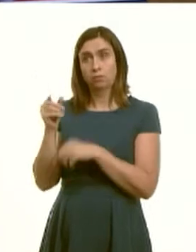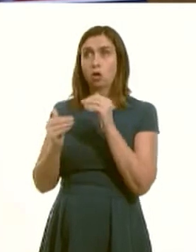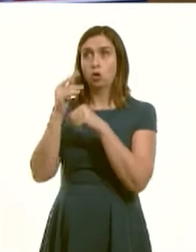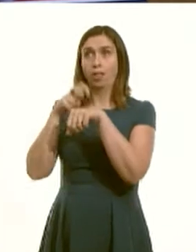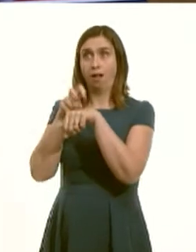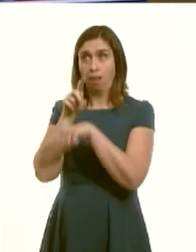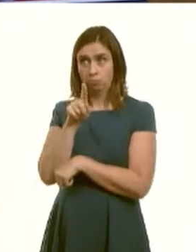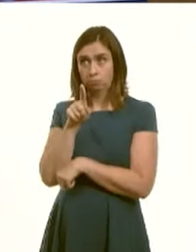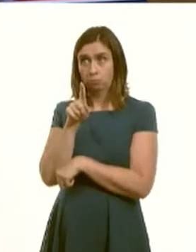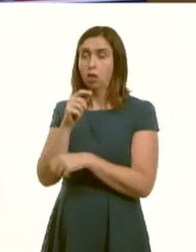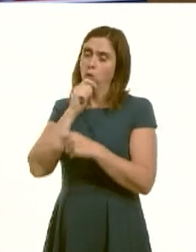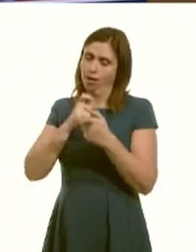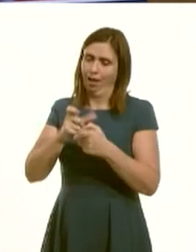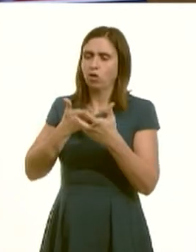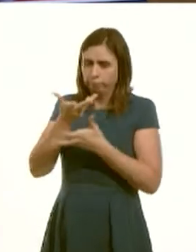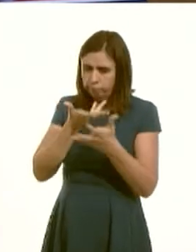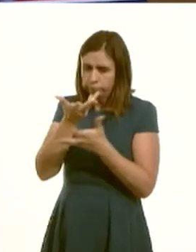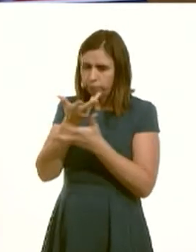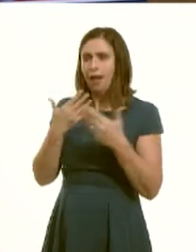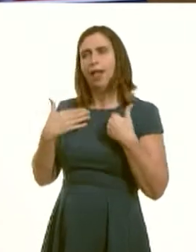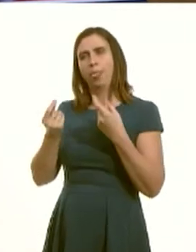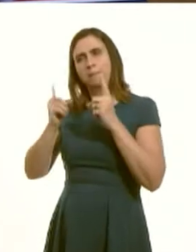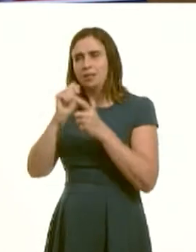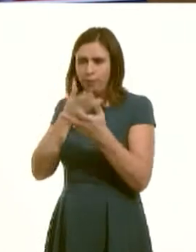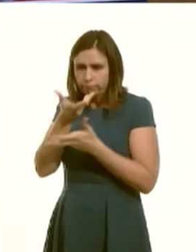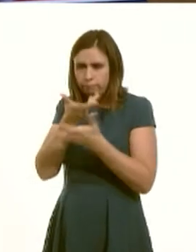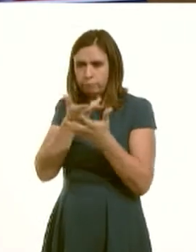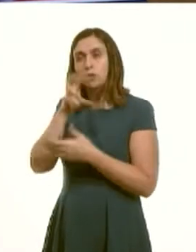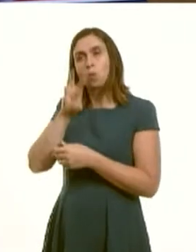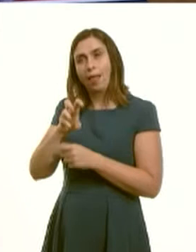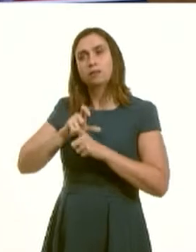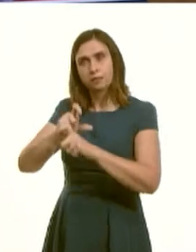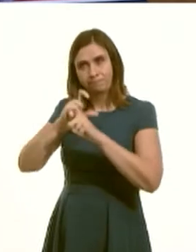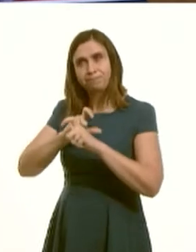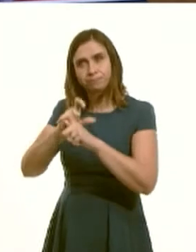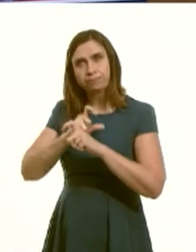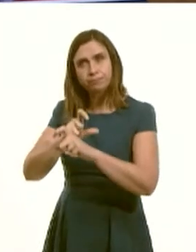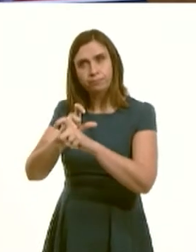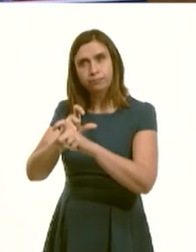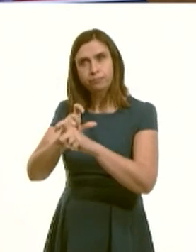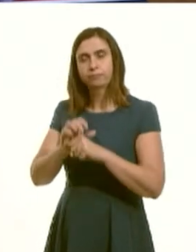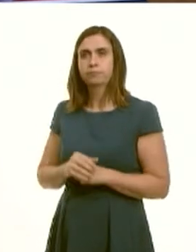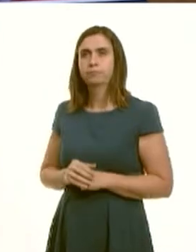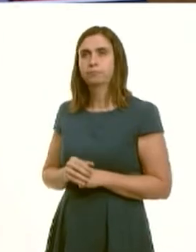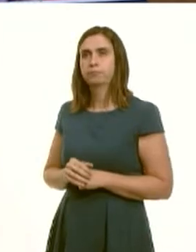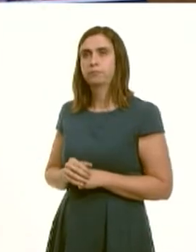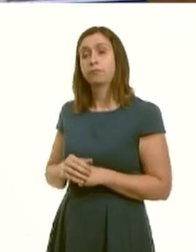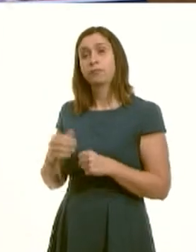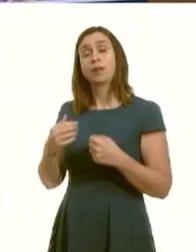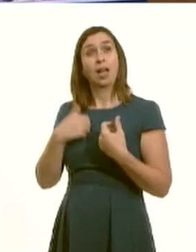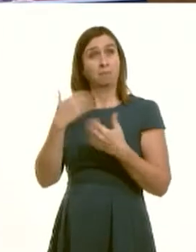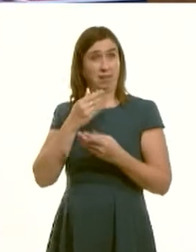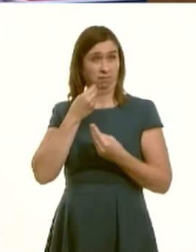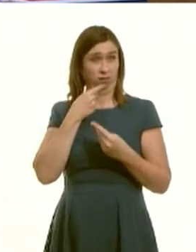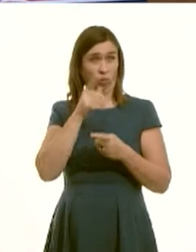Discussions will continue in Wales. I know the Health Minister will continue to do that. Incidentally, the quotations that I gave you in terms of satisfaction